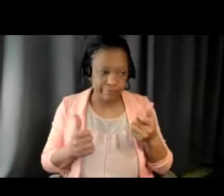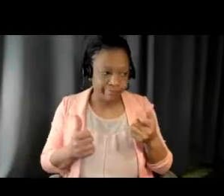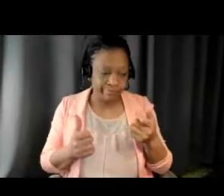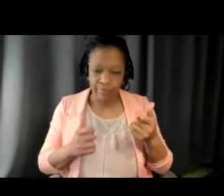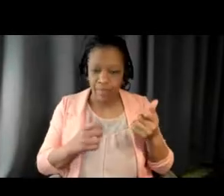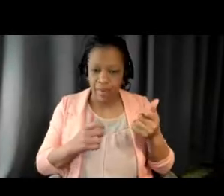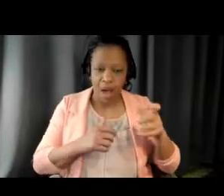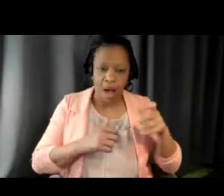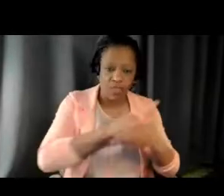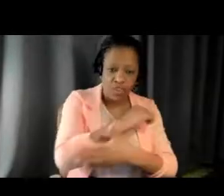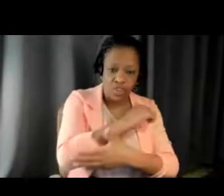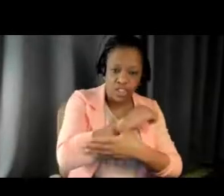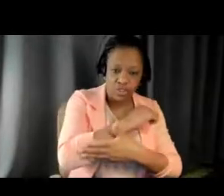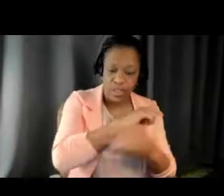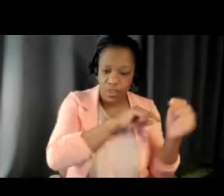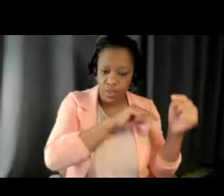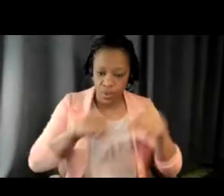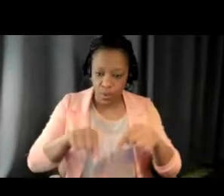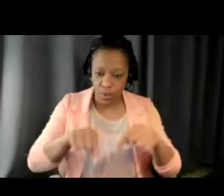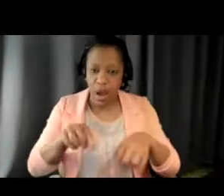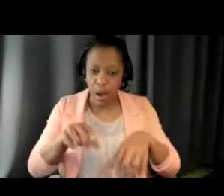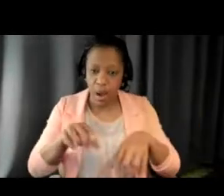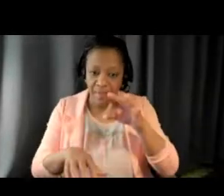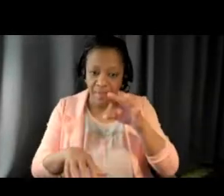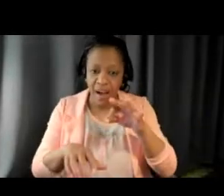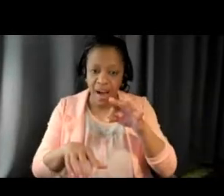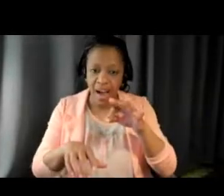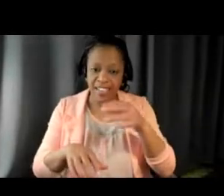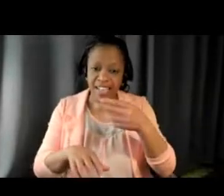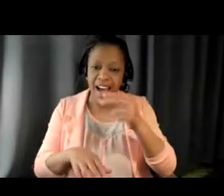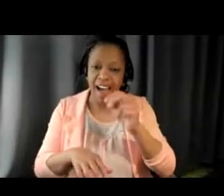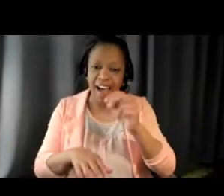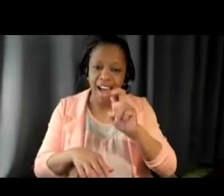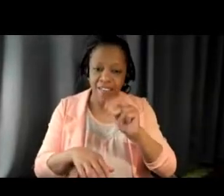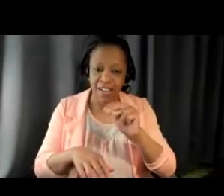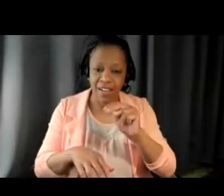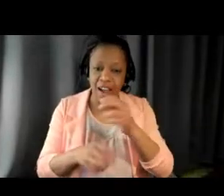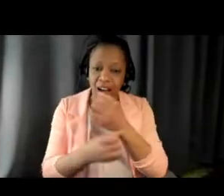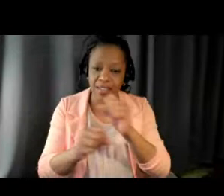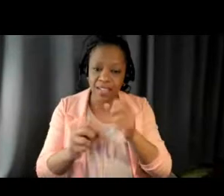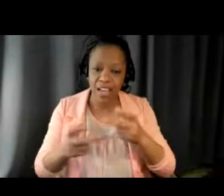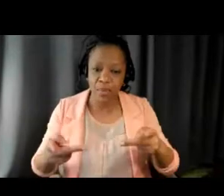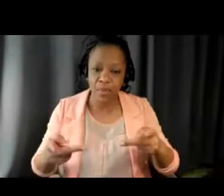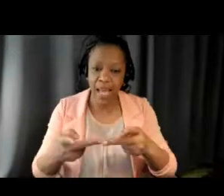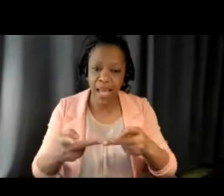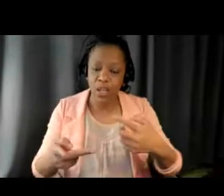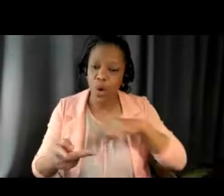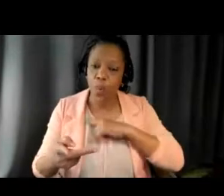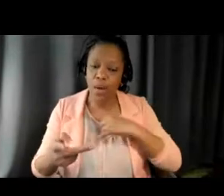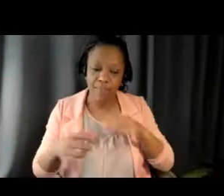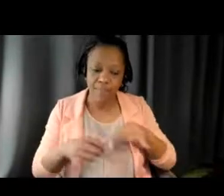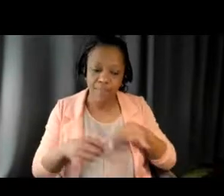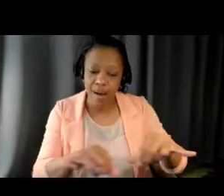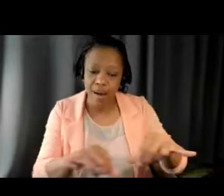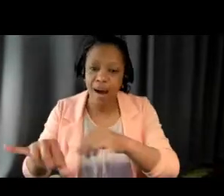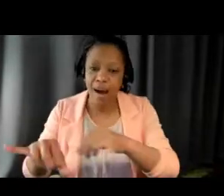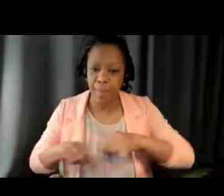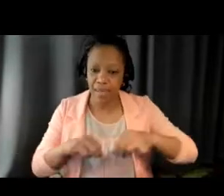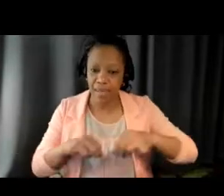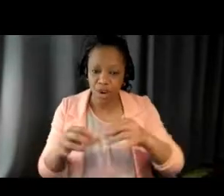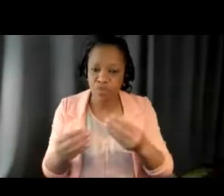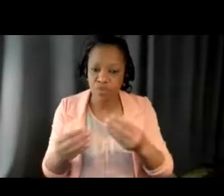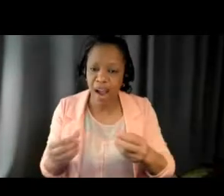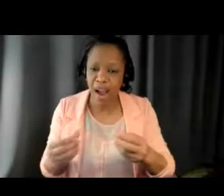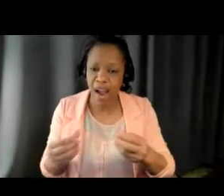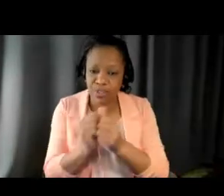find a haven, and you can share recipes. Common ground. Exactly. We come together through food. and conversations. Yes. And this is so we have